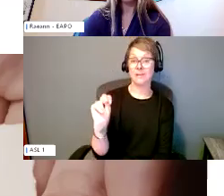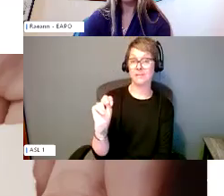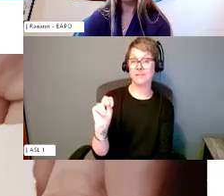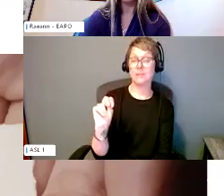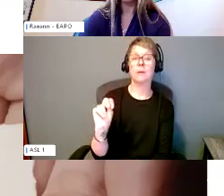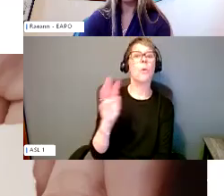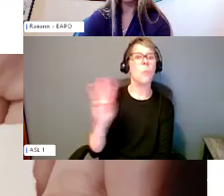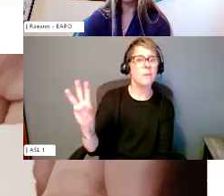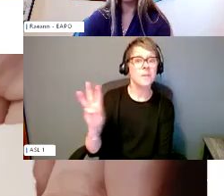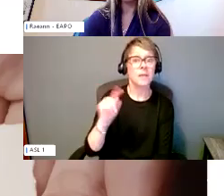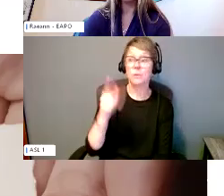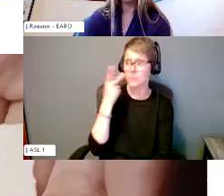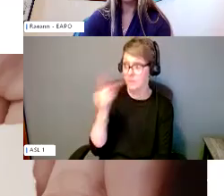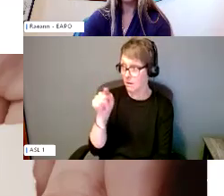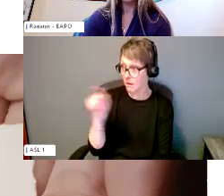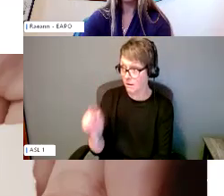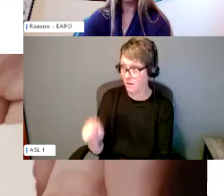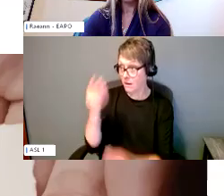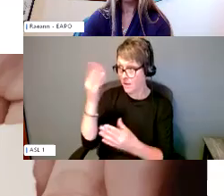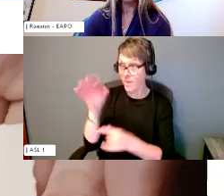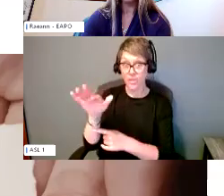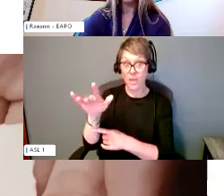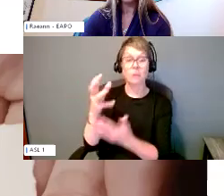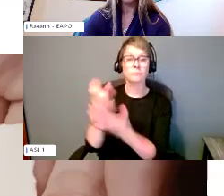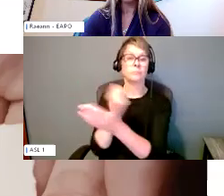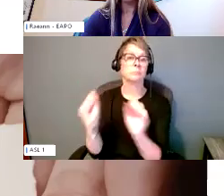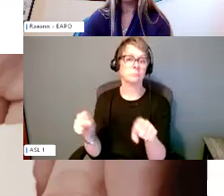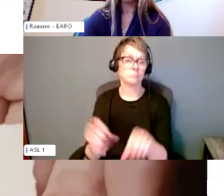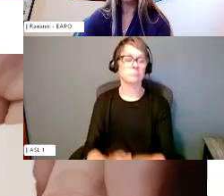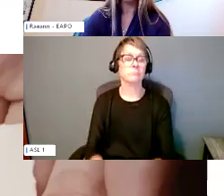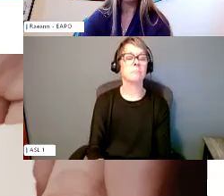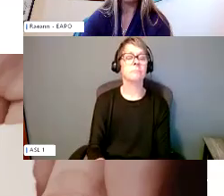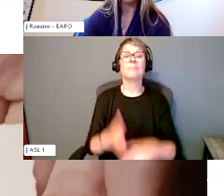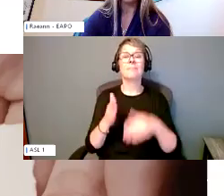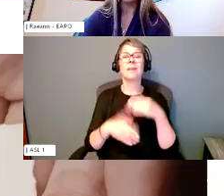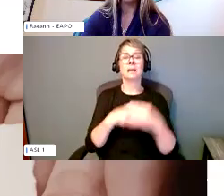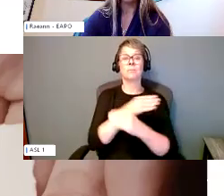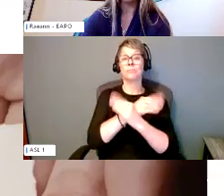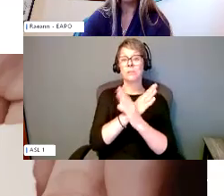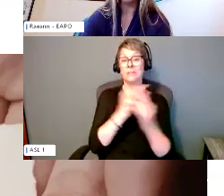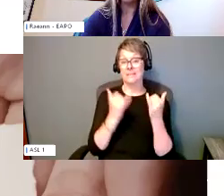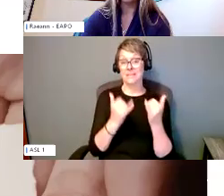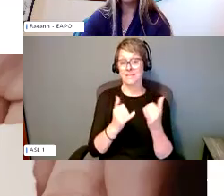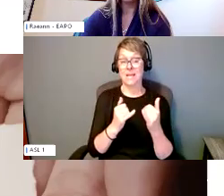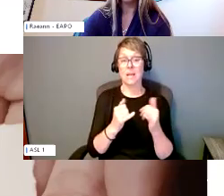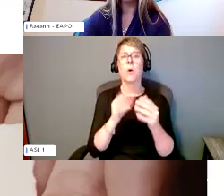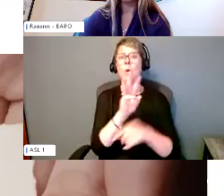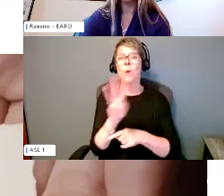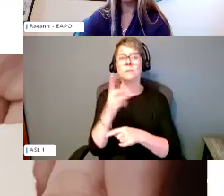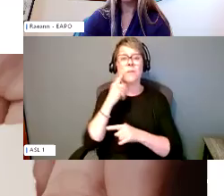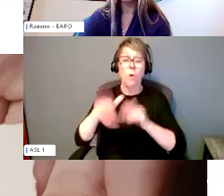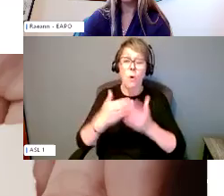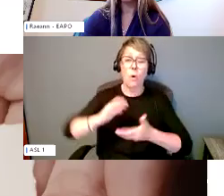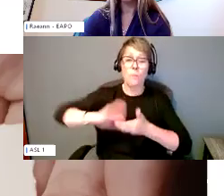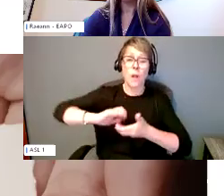can find out further information as well. At the end of the presentation, I will be listing all of the websites for all of our partners, depending